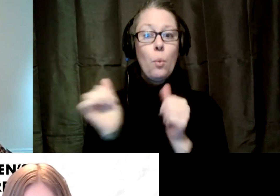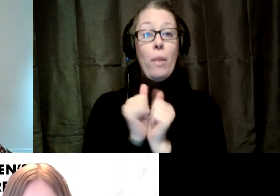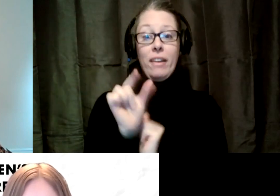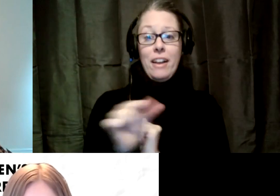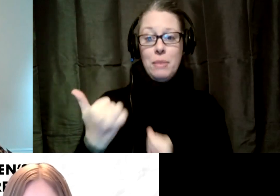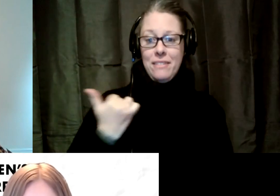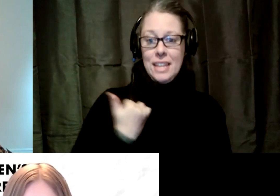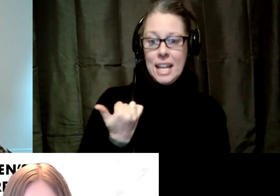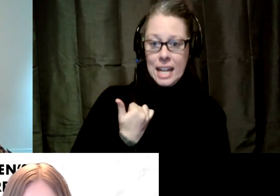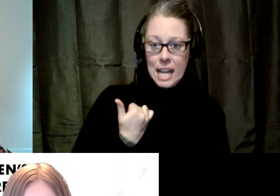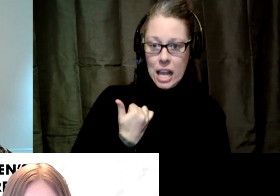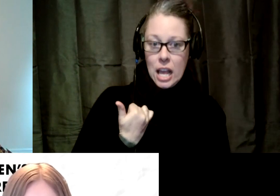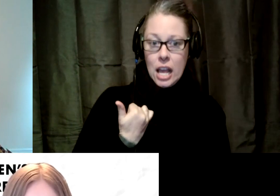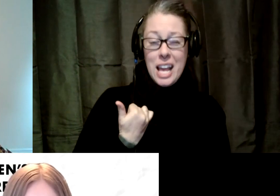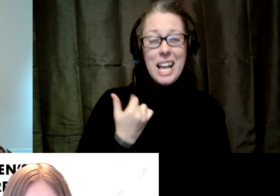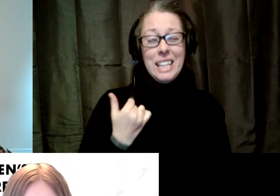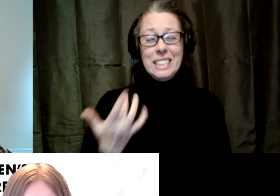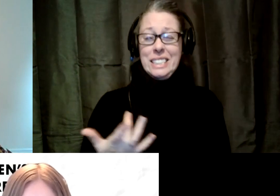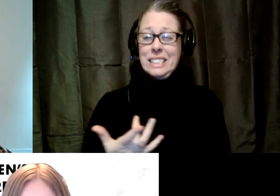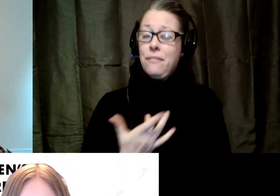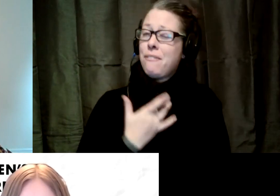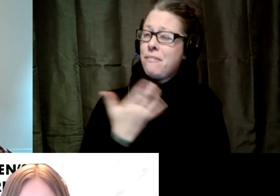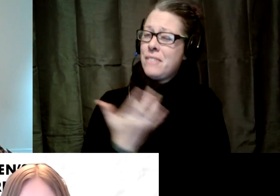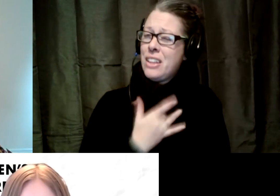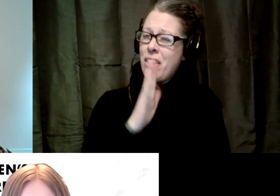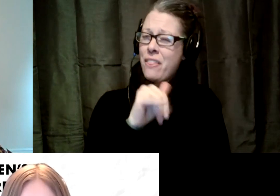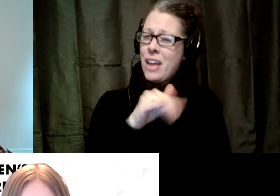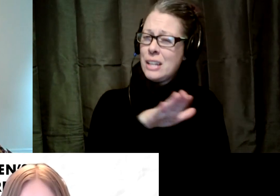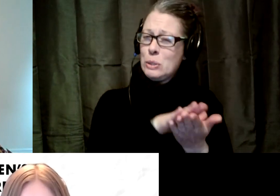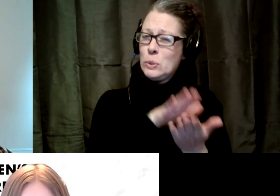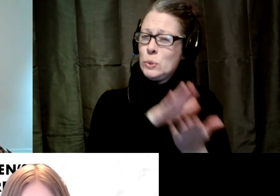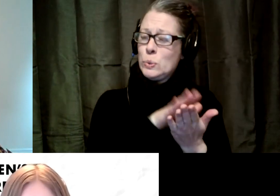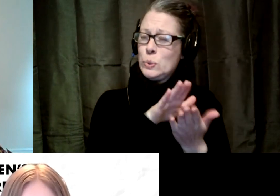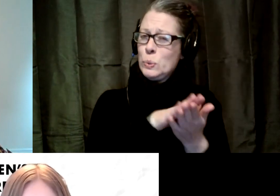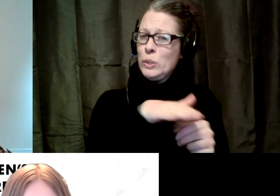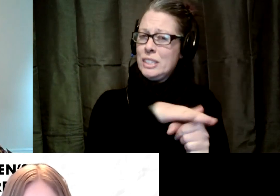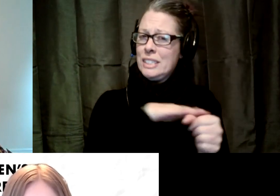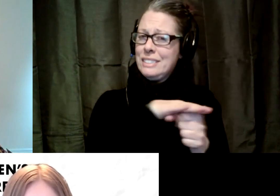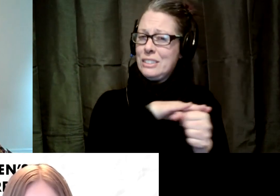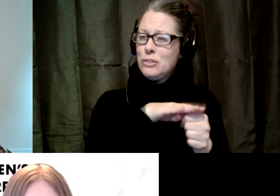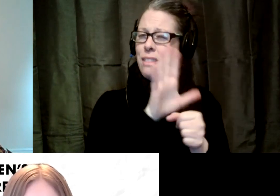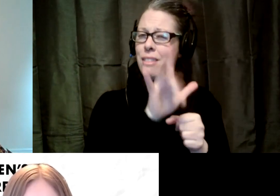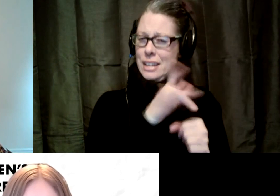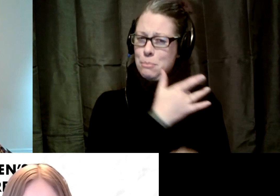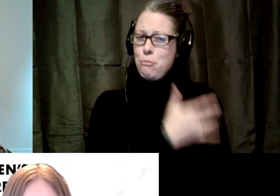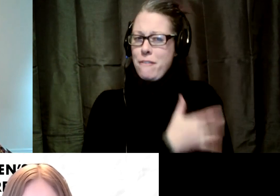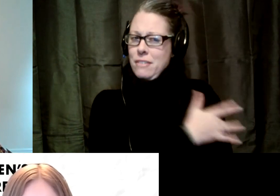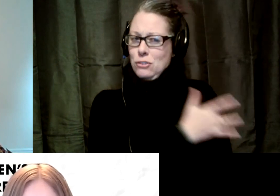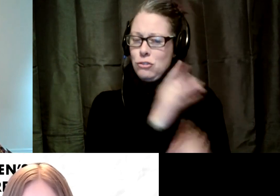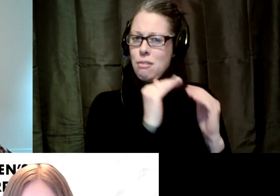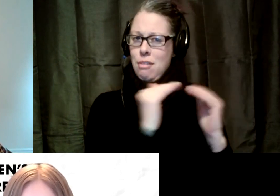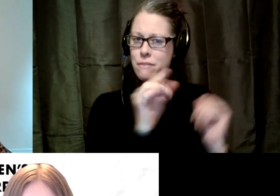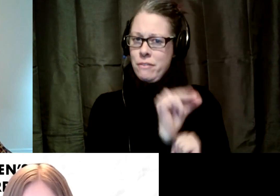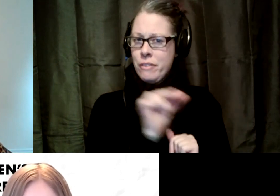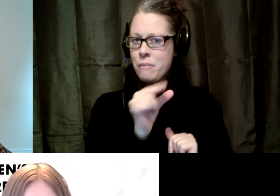Canada. So I'm guessing here, but I'm thinking school districts, if I'm not mistaken, is a provincial matter. And if I'm correct